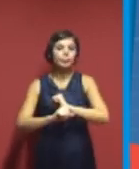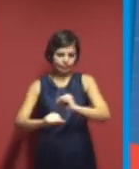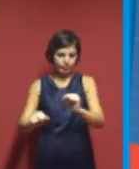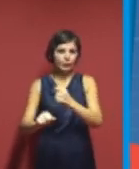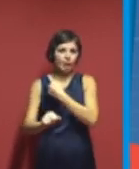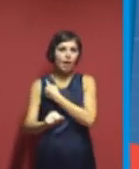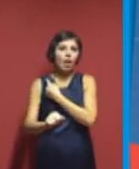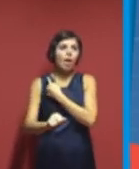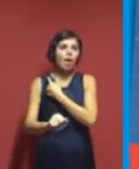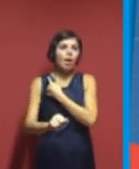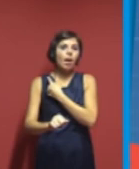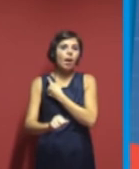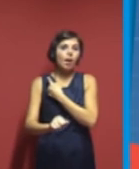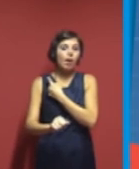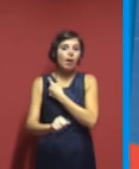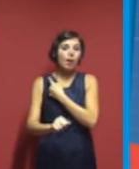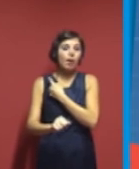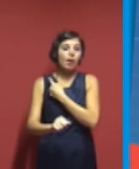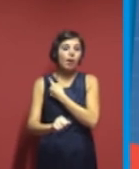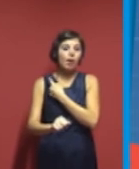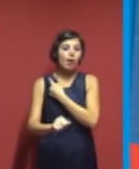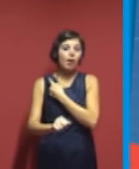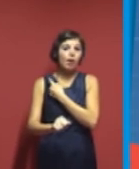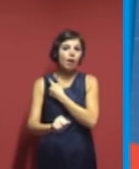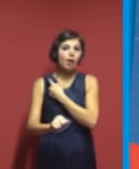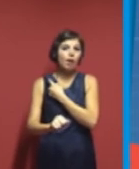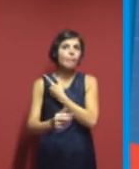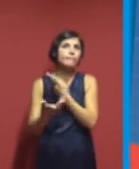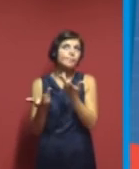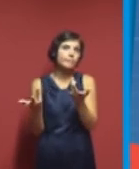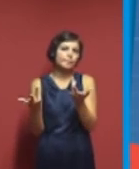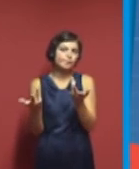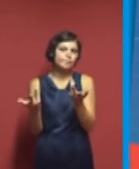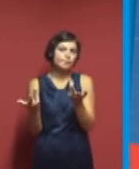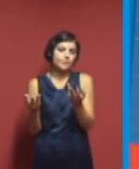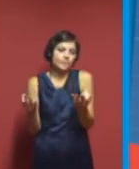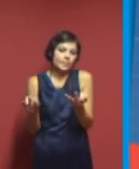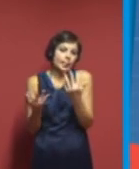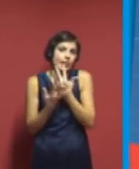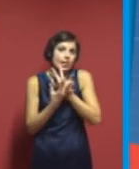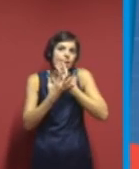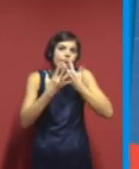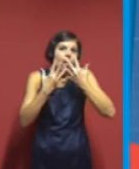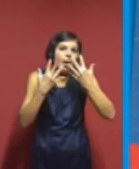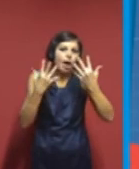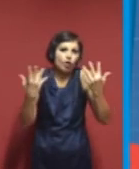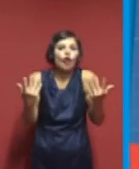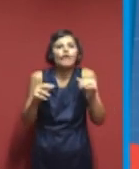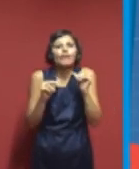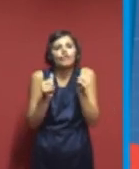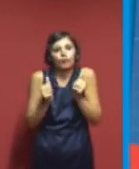is an improvised maker weapon of war. Syria, all over with these. They're very